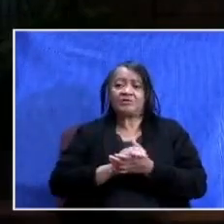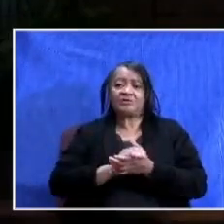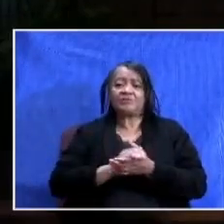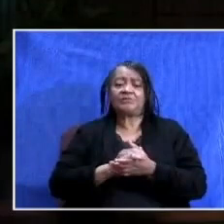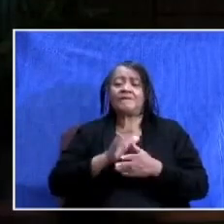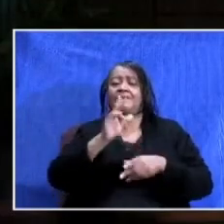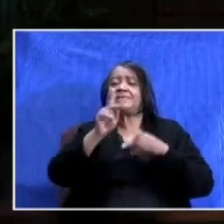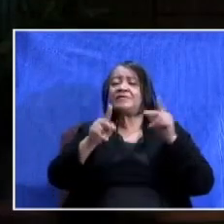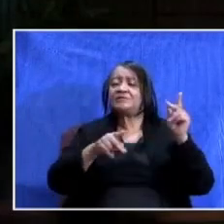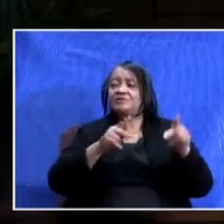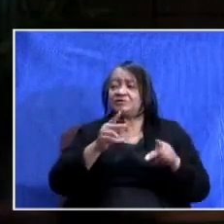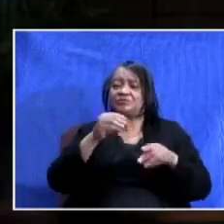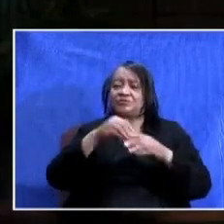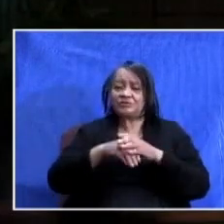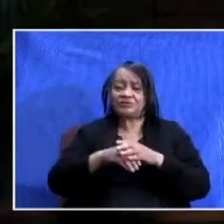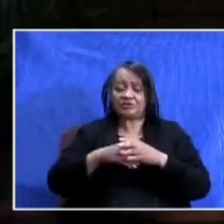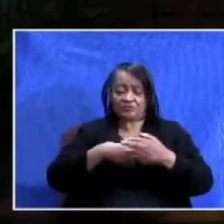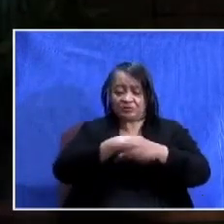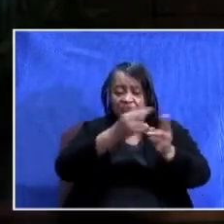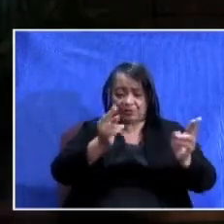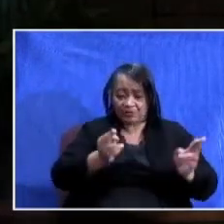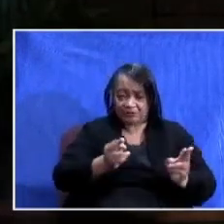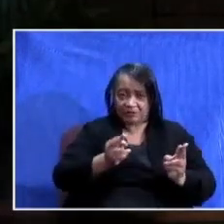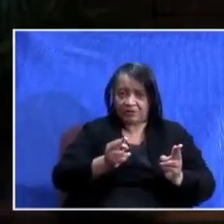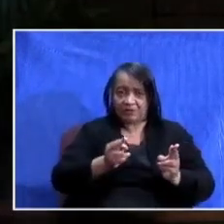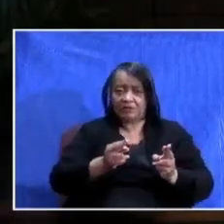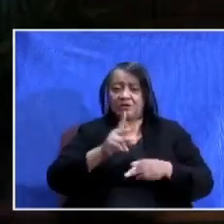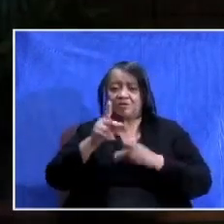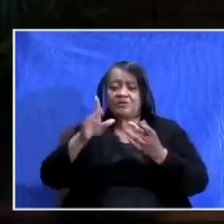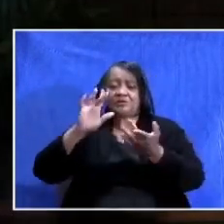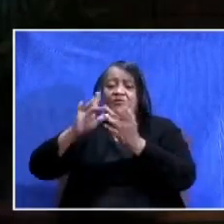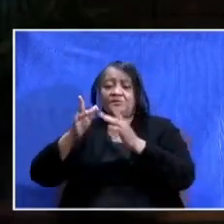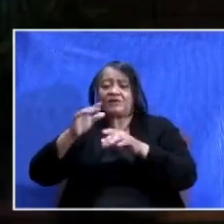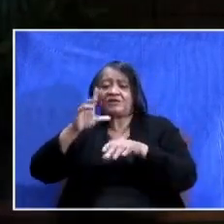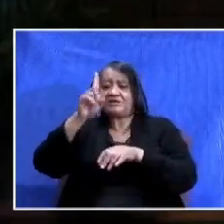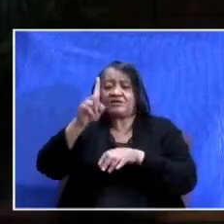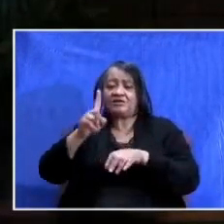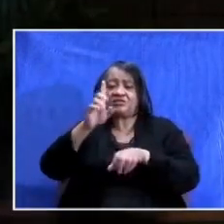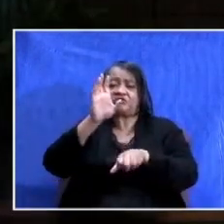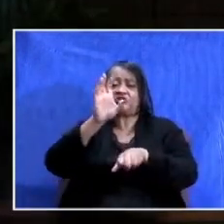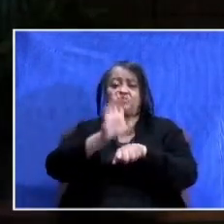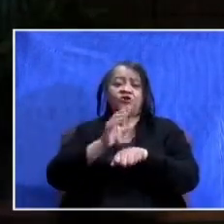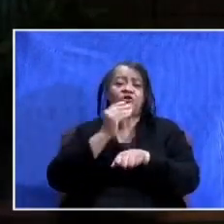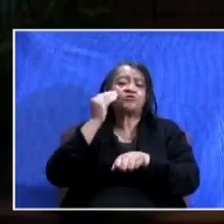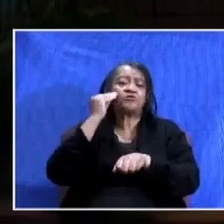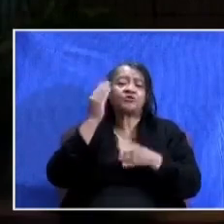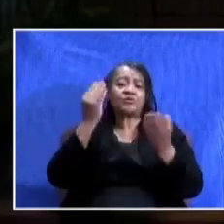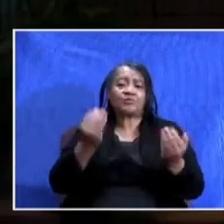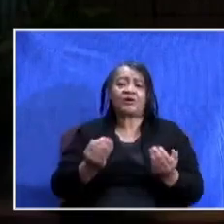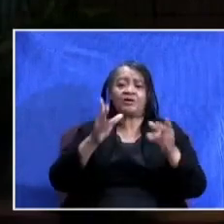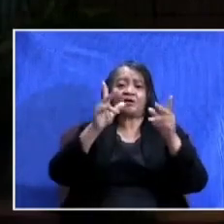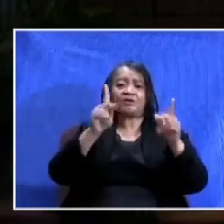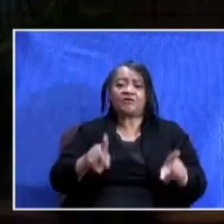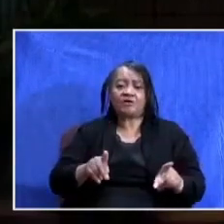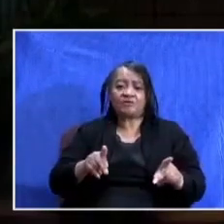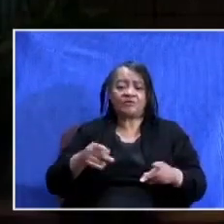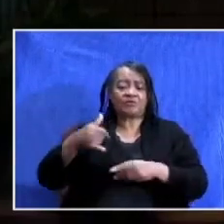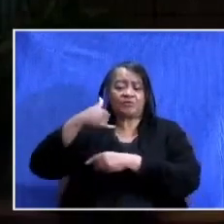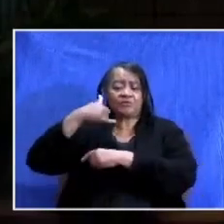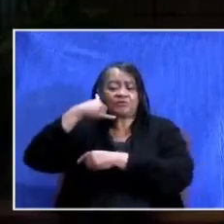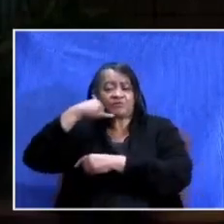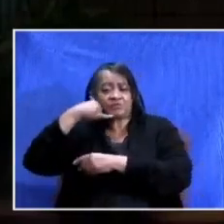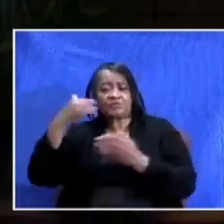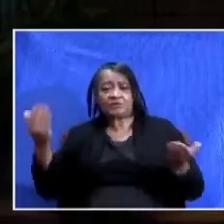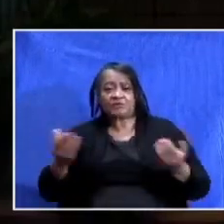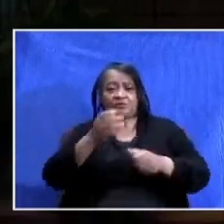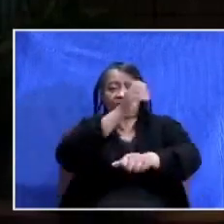people in this room and people online. You need a church home. And right now, there's somebody on a phone here